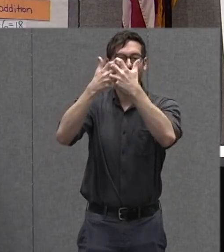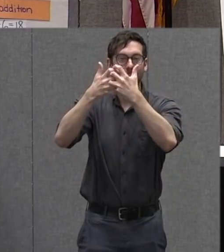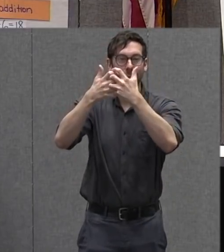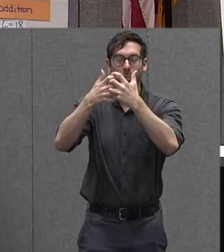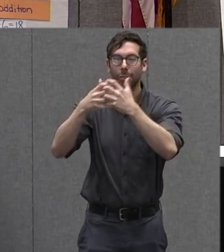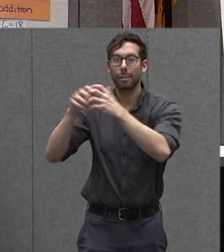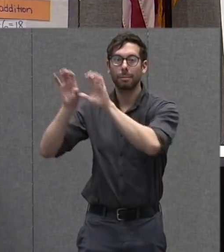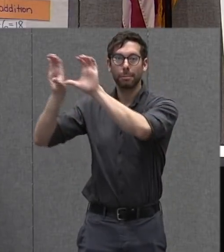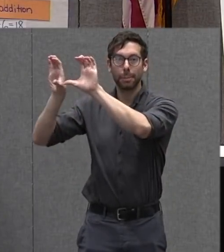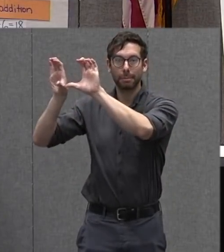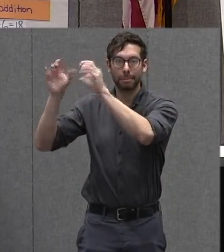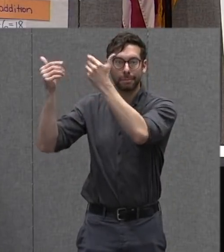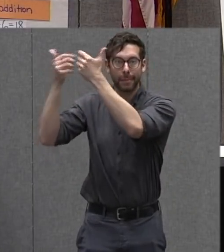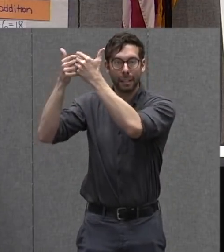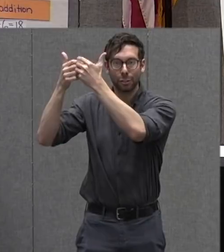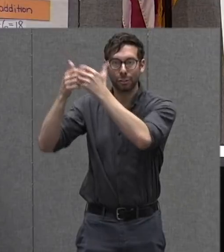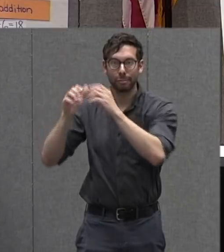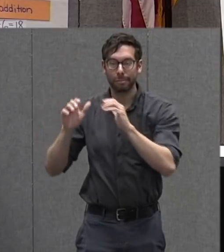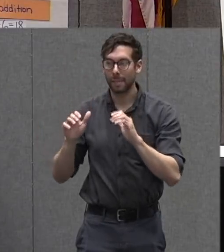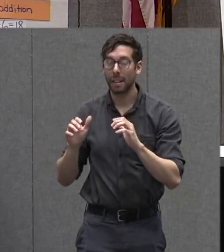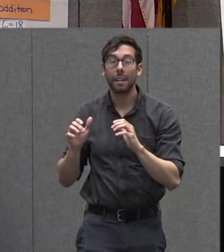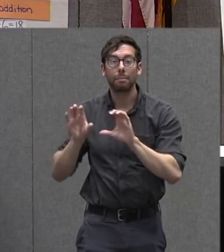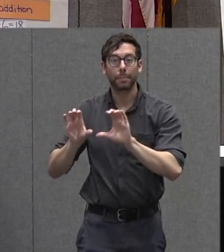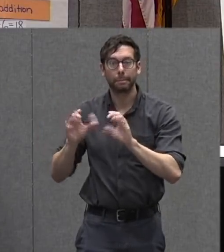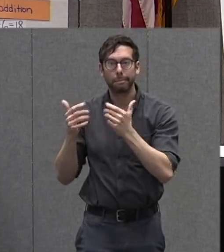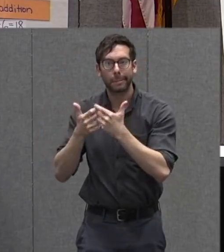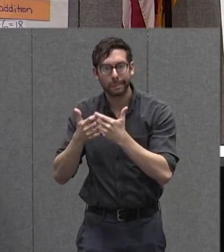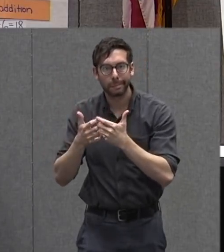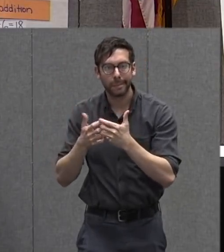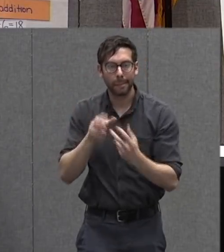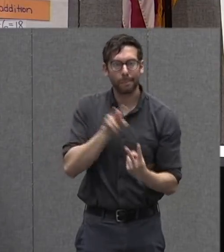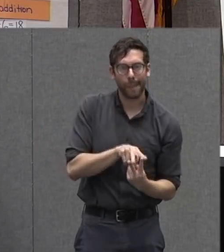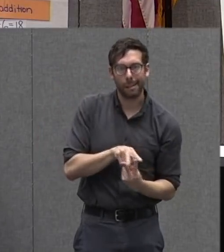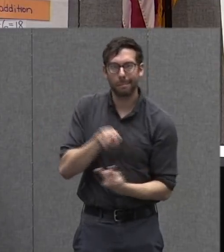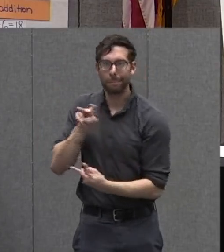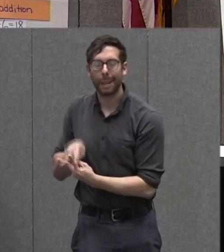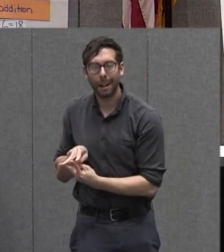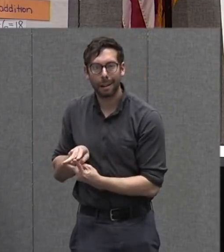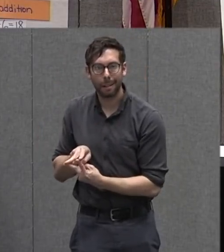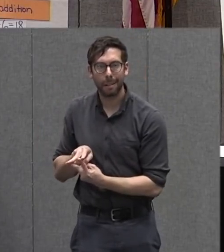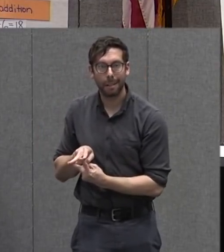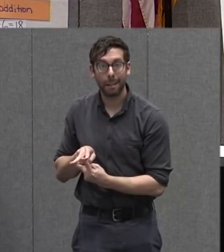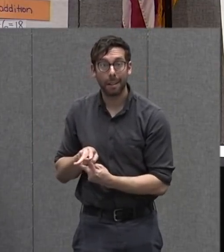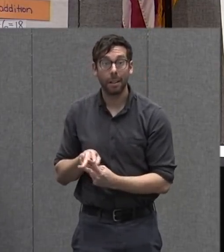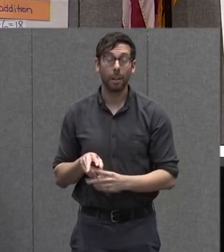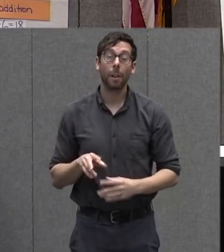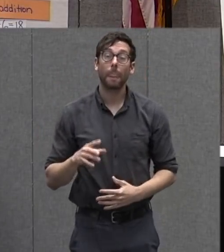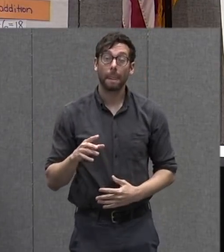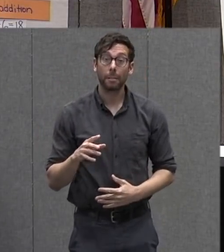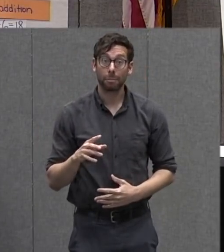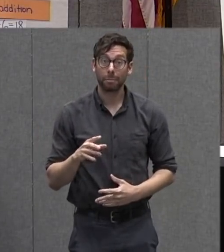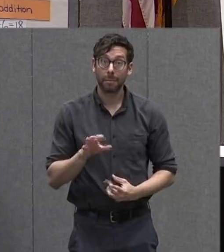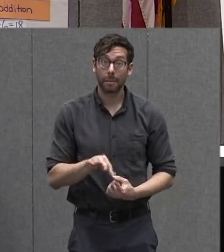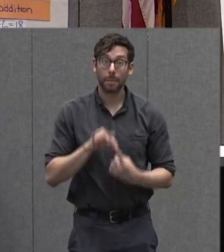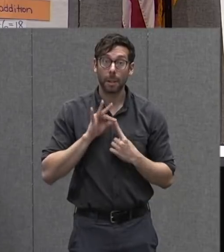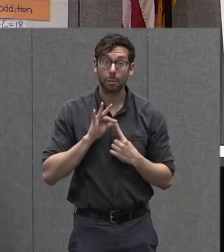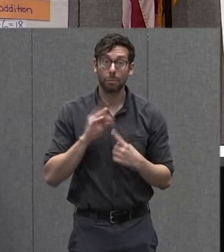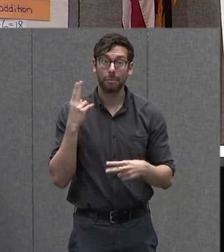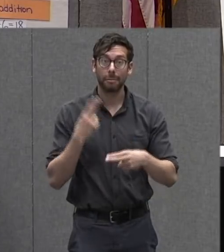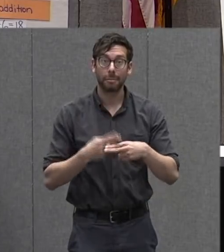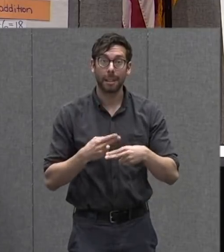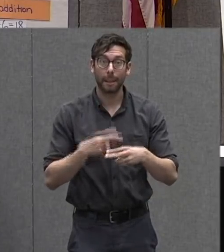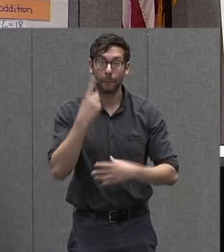5s. And one last pair of 5s. So guess what? We have a name for that. And we think about that a